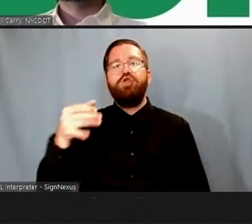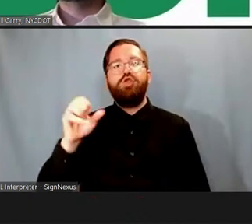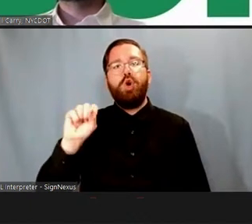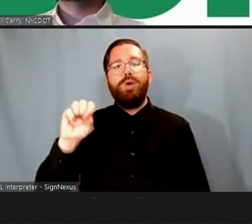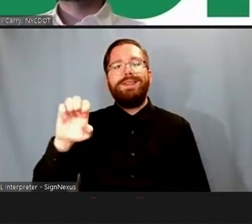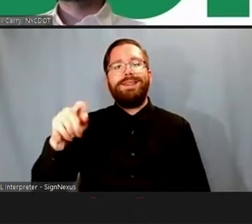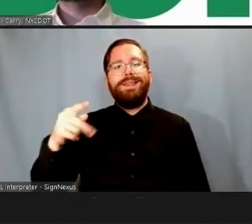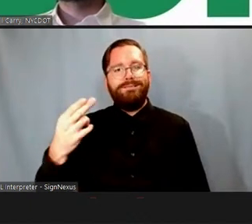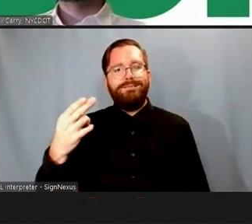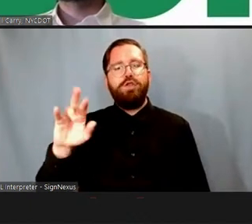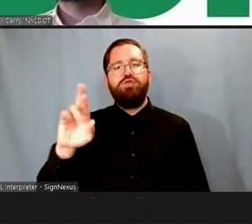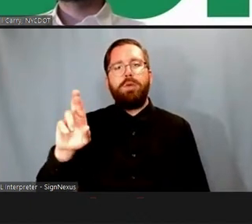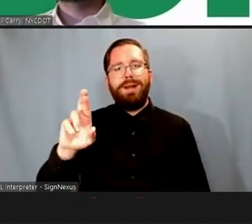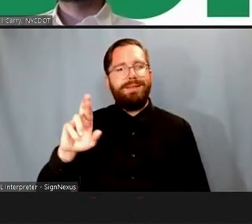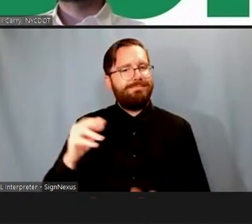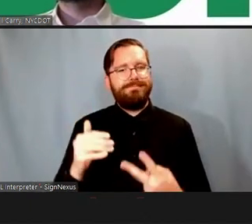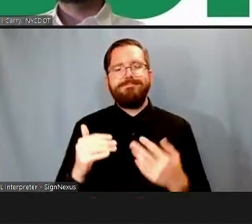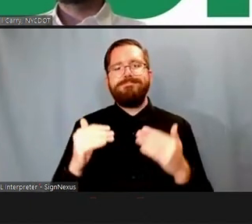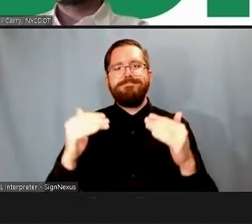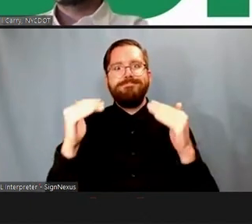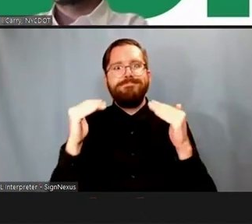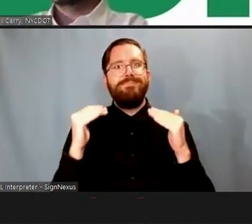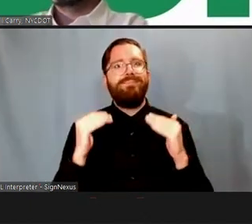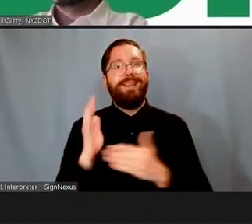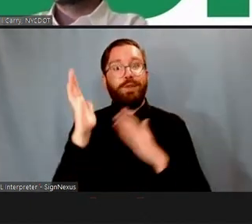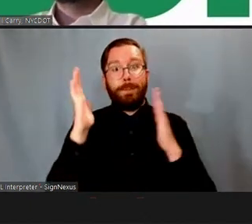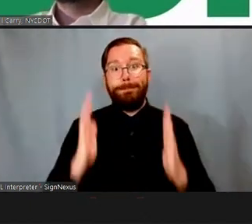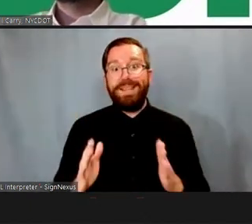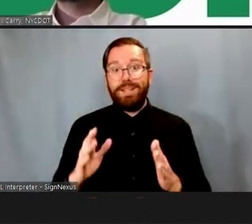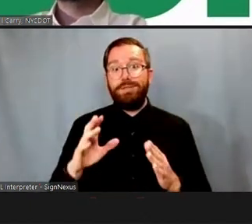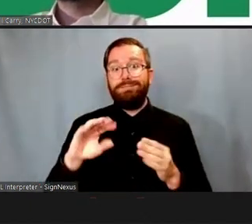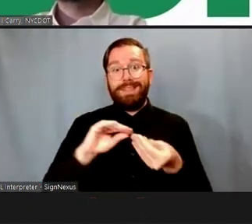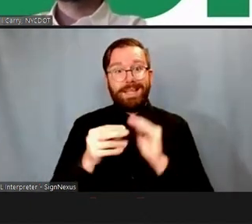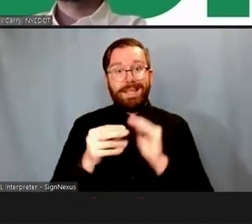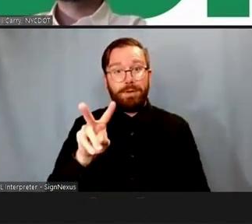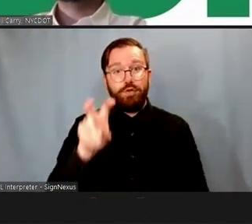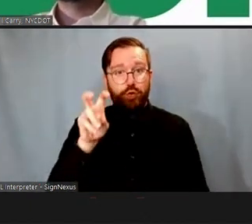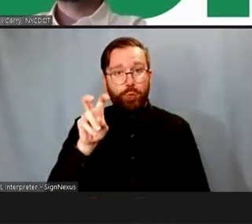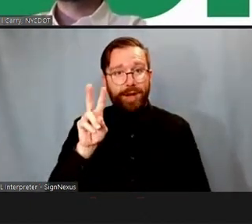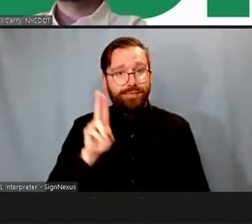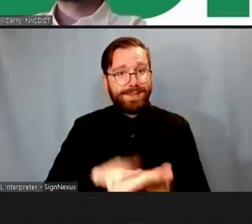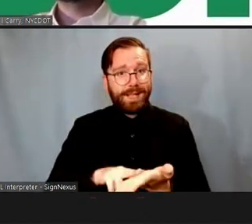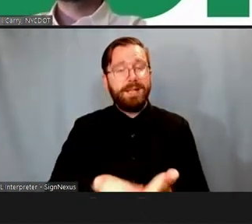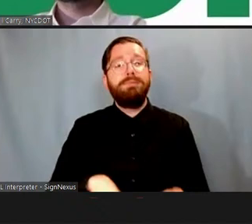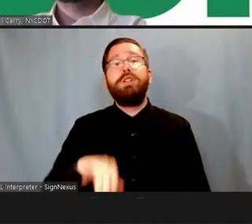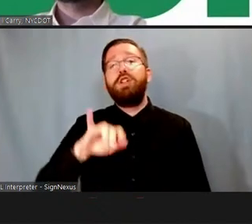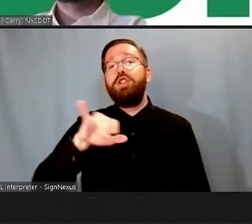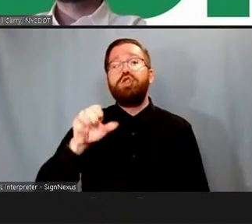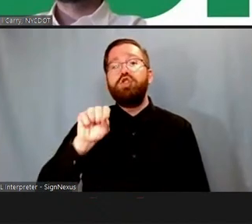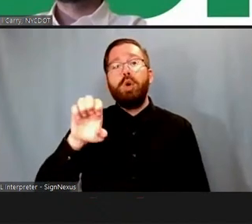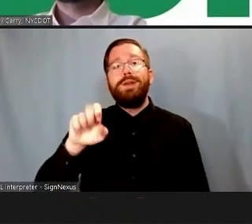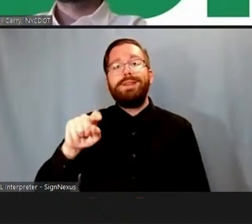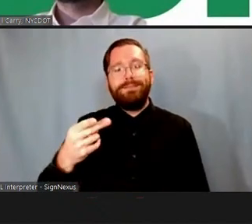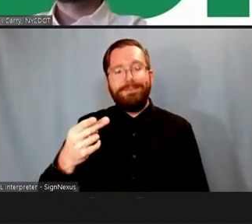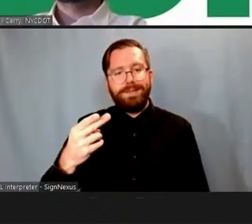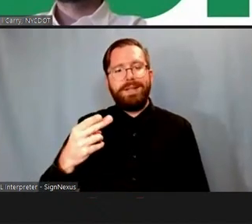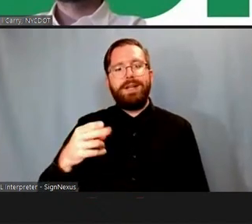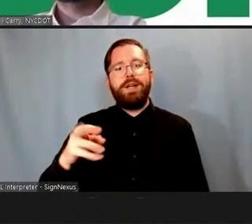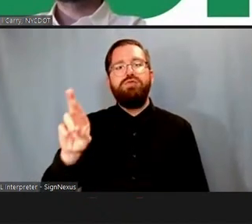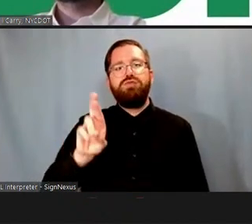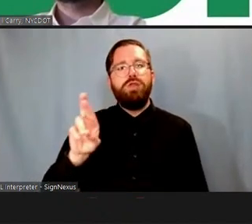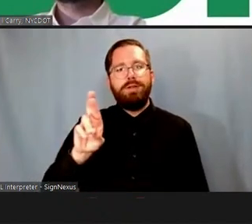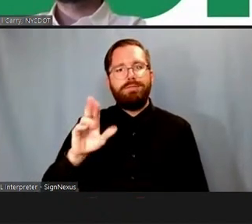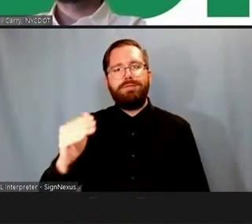our next speaker our 200th to sign up is joseph libetti followed by robert